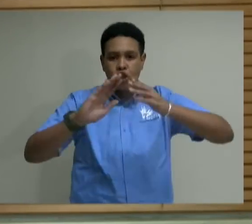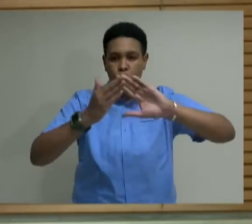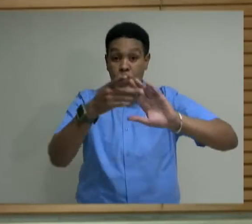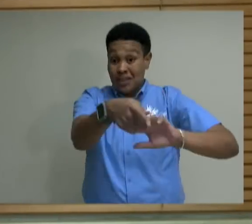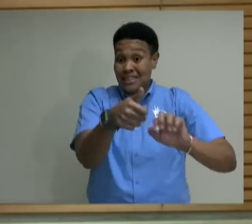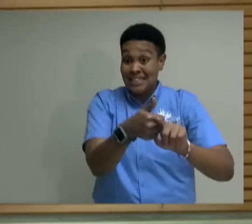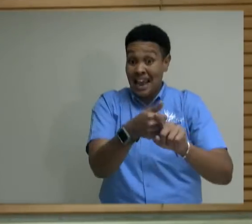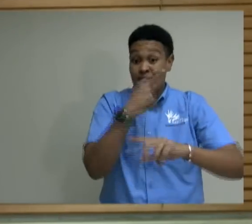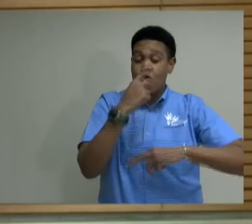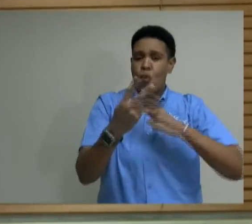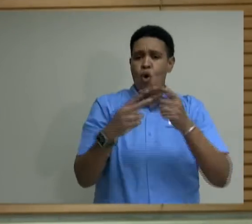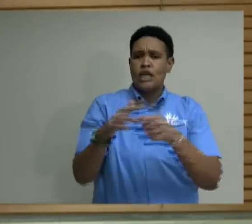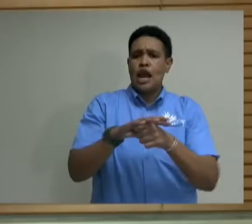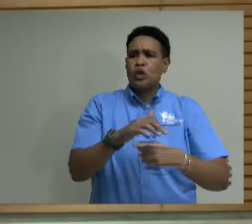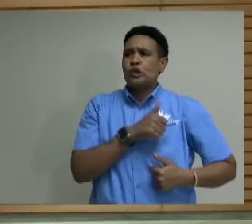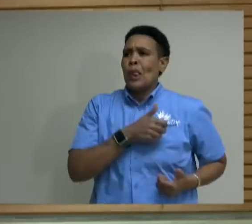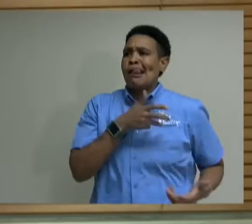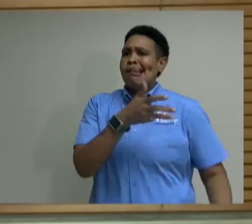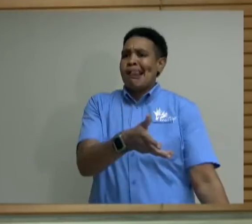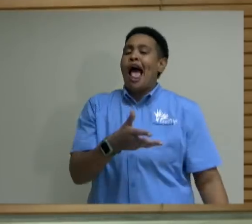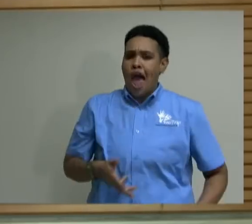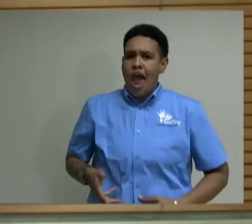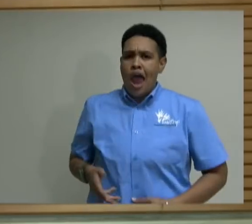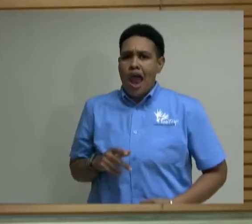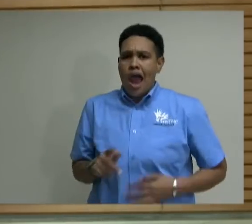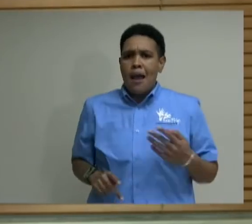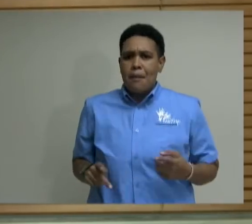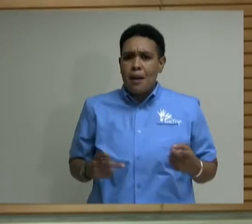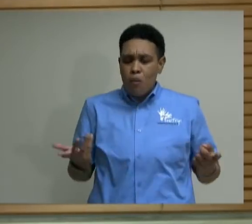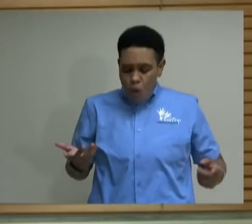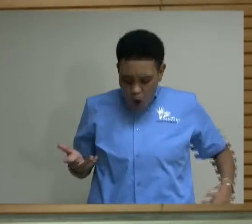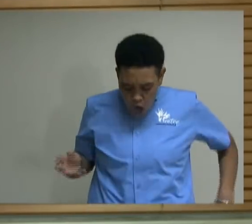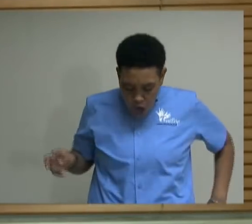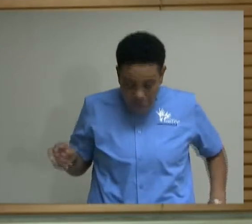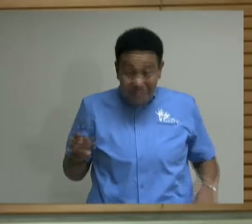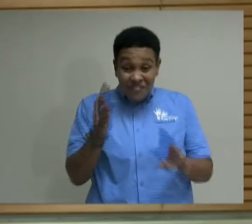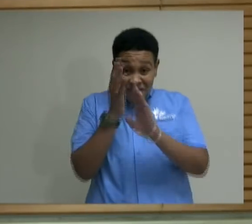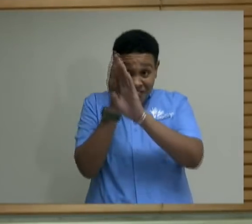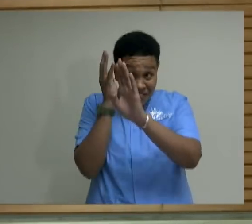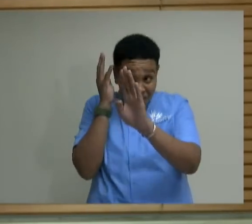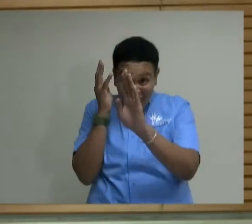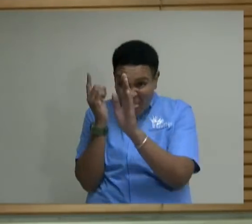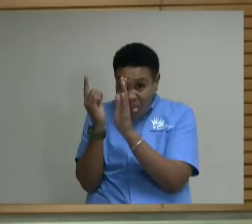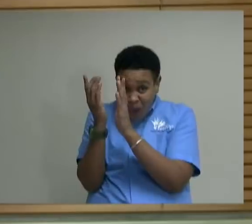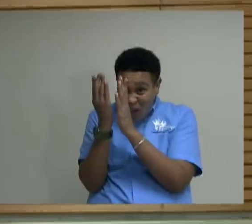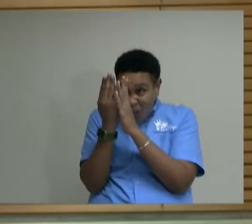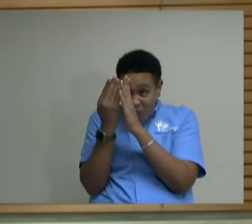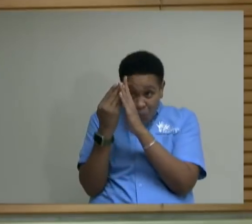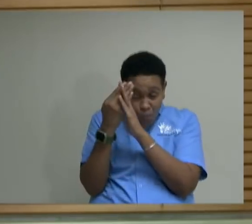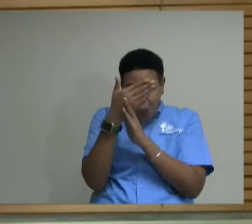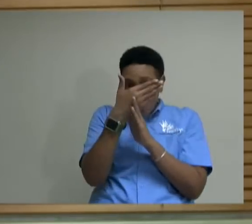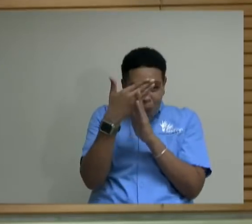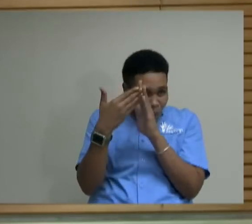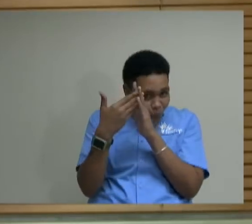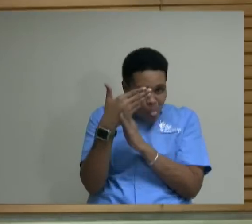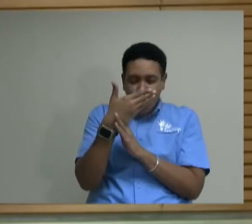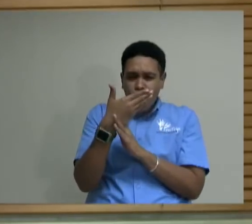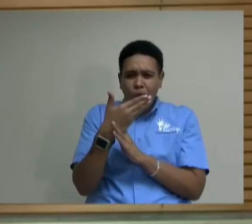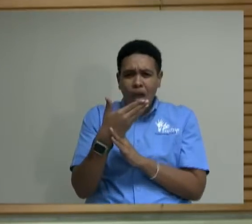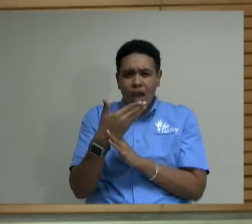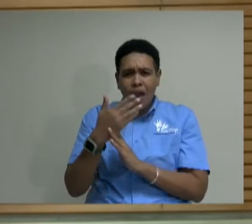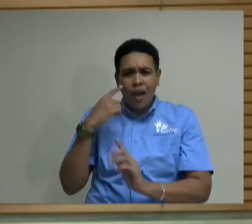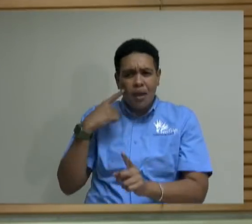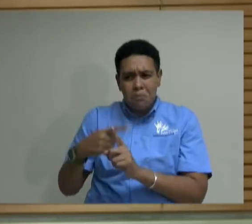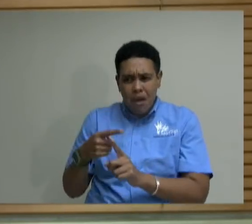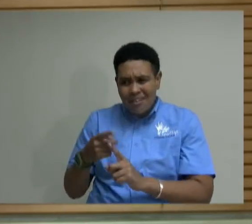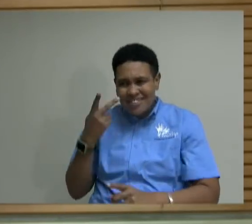with soldiers within it, persons were moving between the fences, and there were positive persons who were within this that were